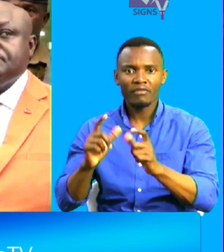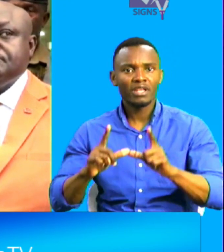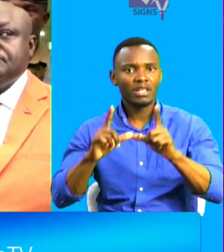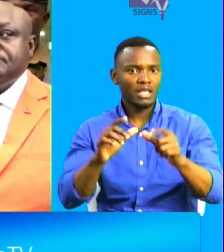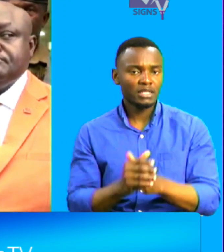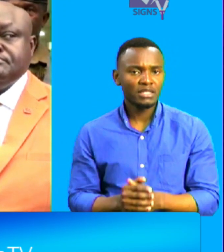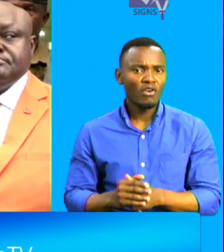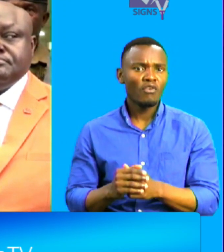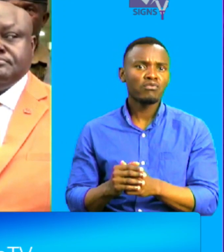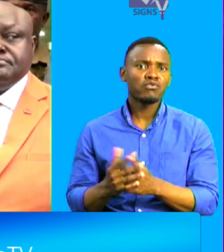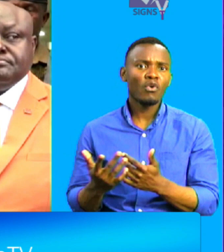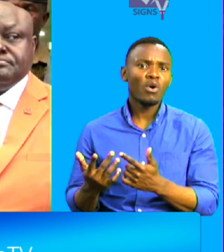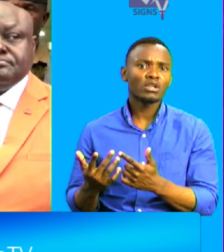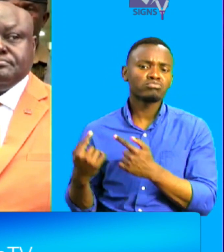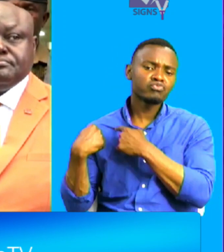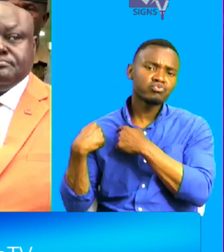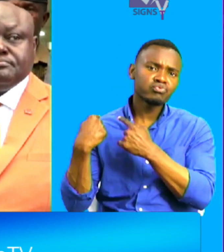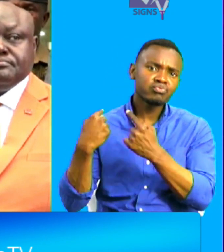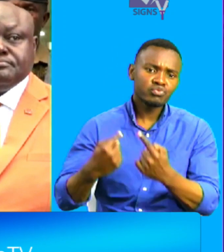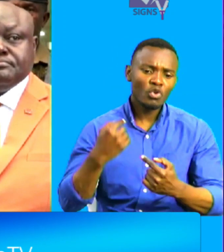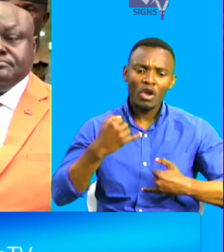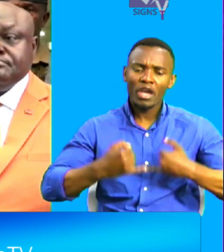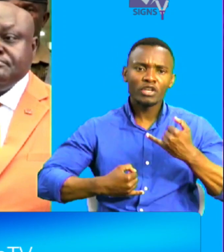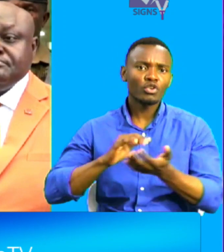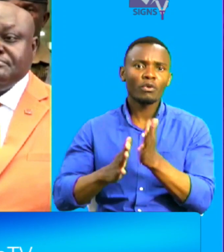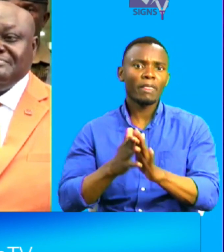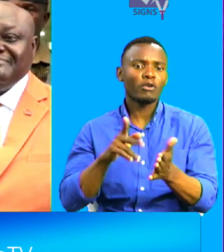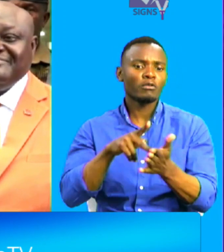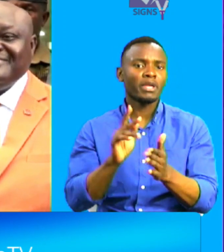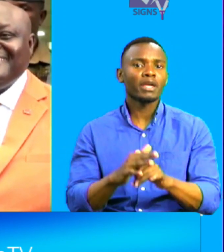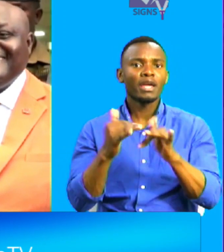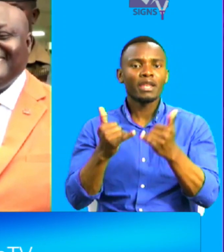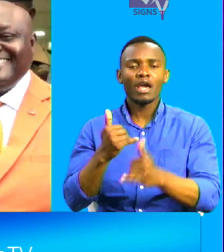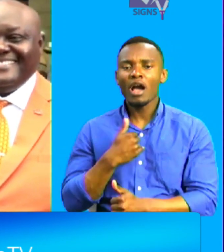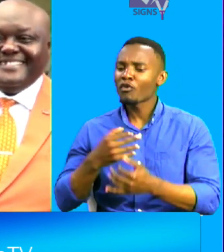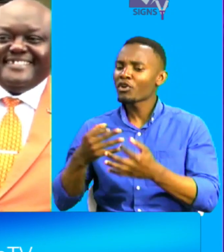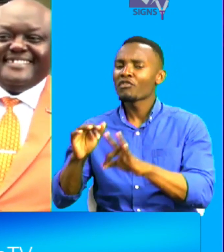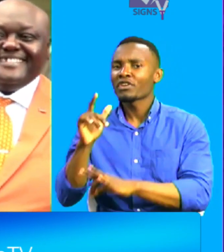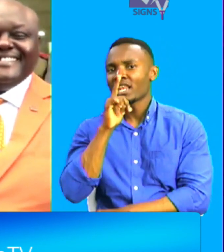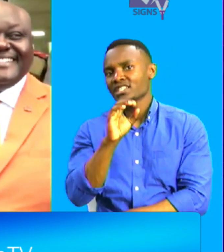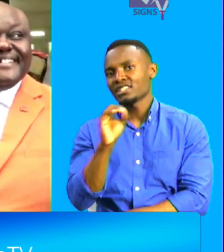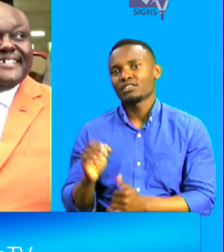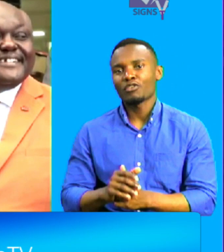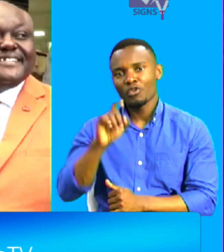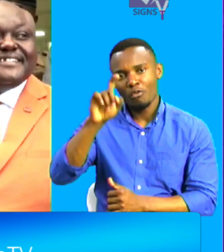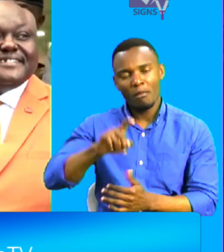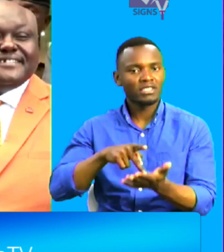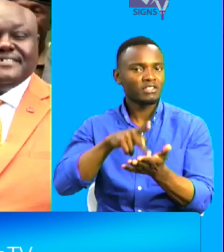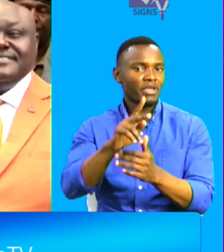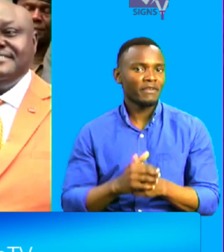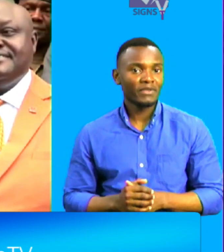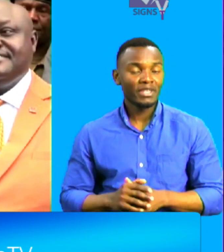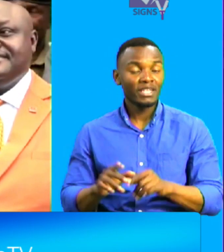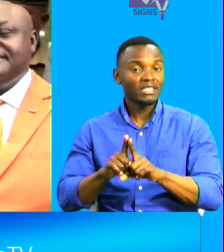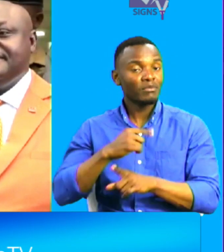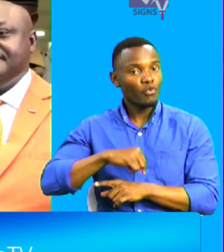so long, you've been enjoying these services without paying. Now there's no more free lunch. Yeah, you have to pay for it. We are going